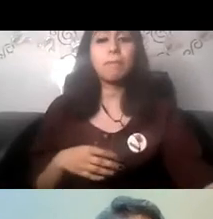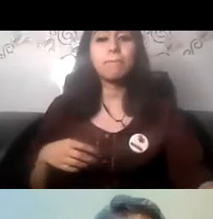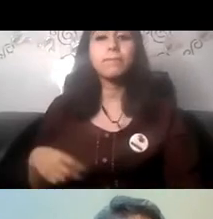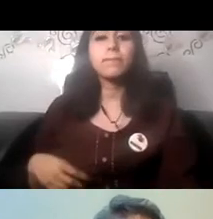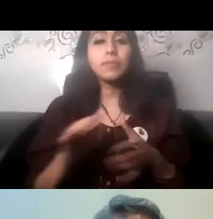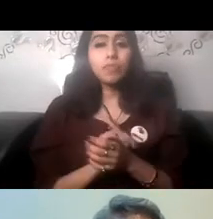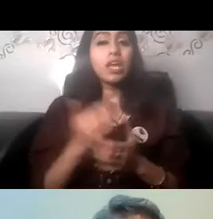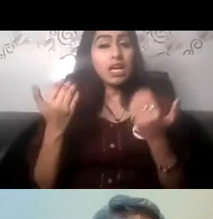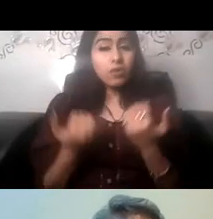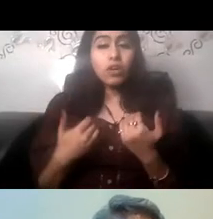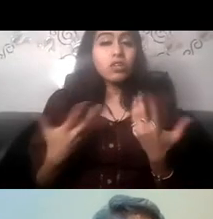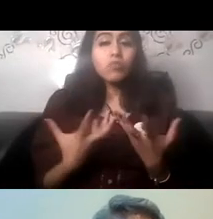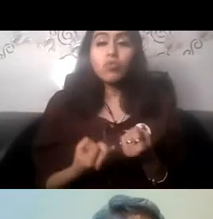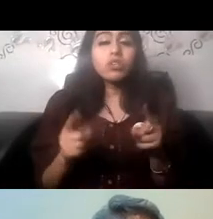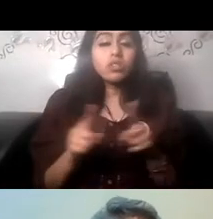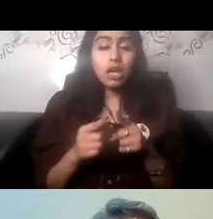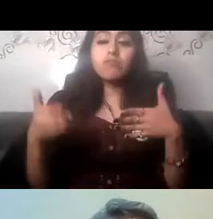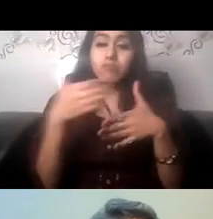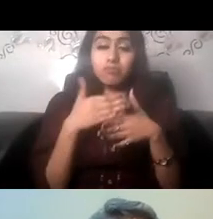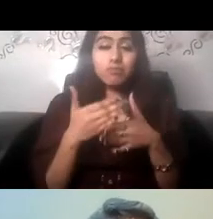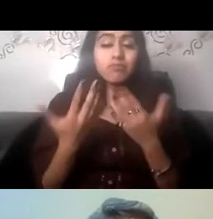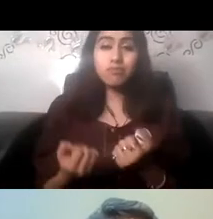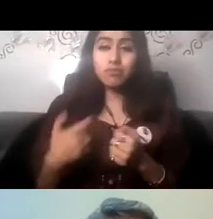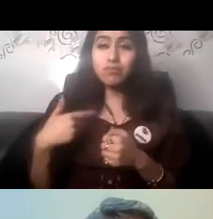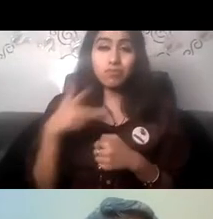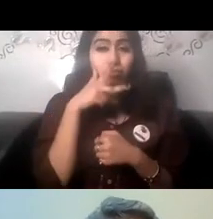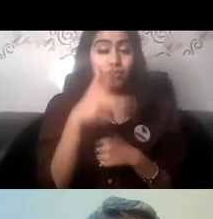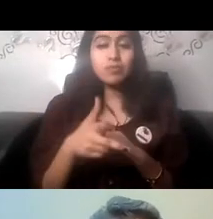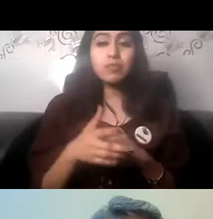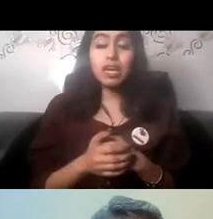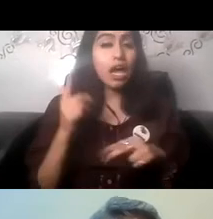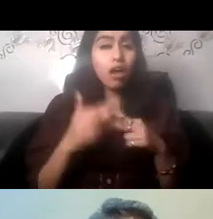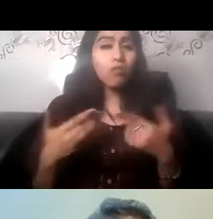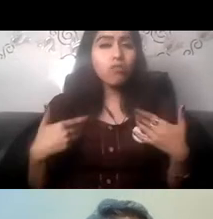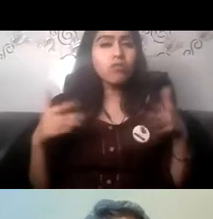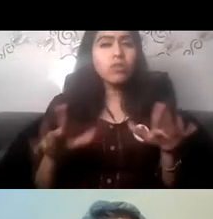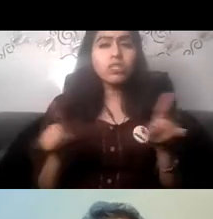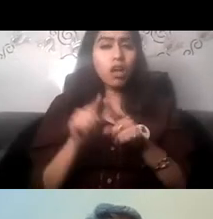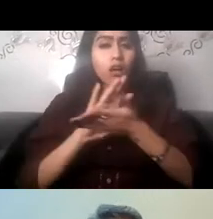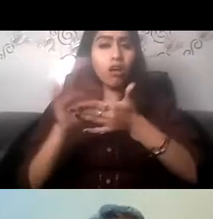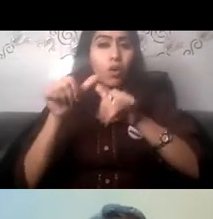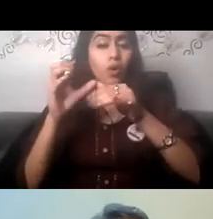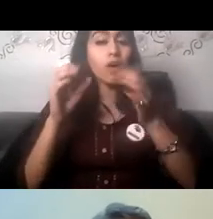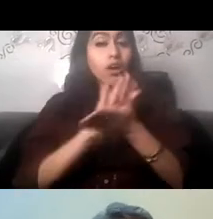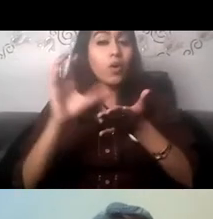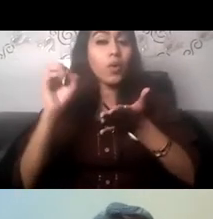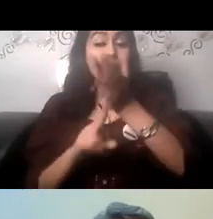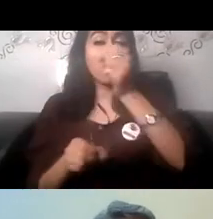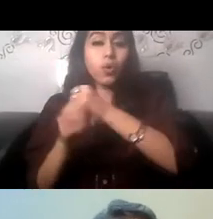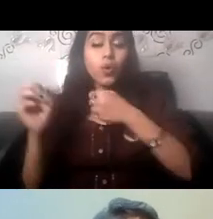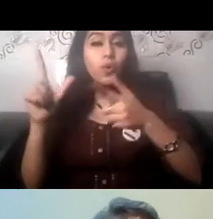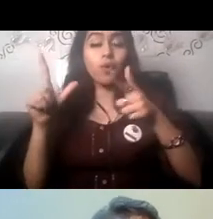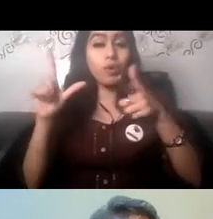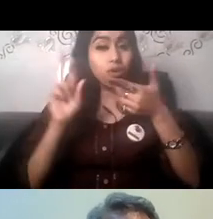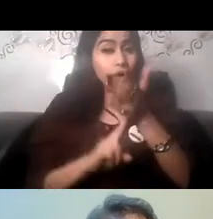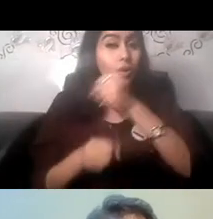experiences I can share with all of you here is that when I was in Hong Kong before moving over to London,